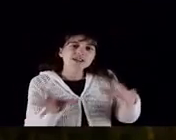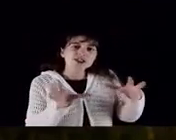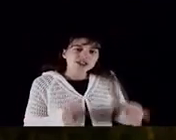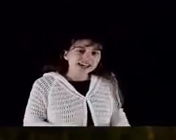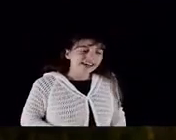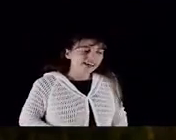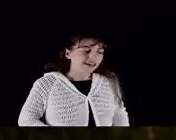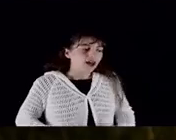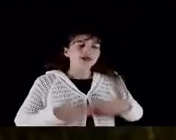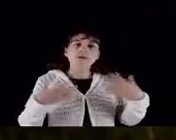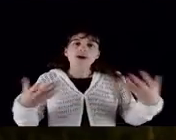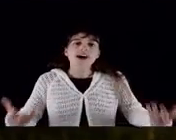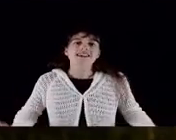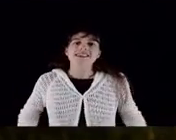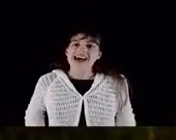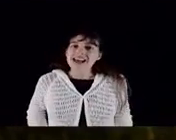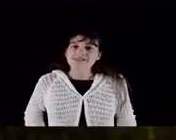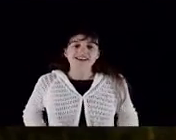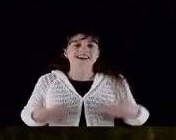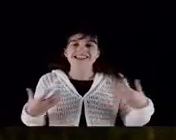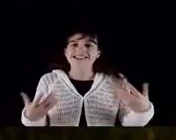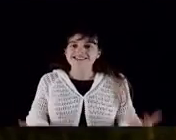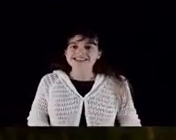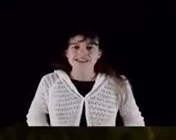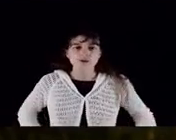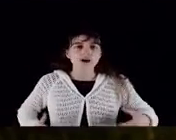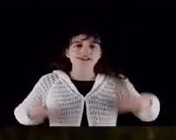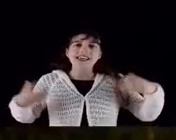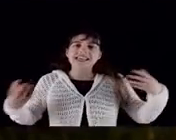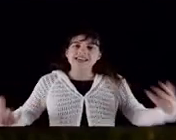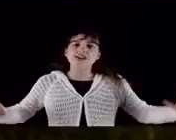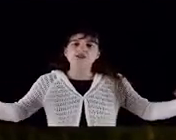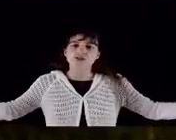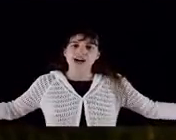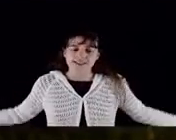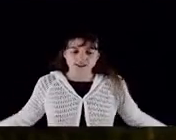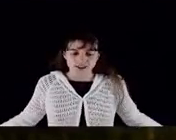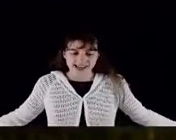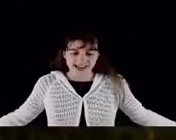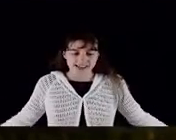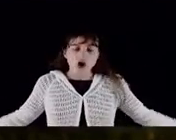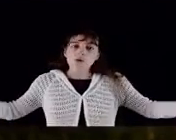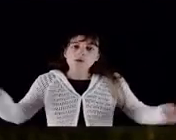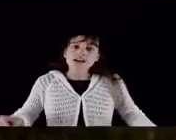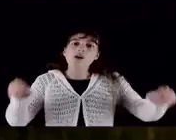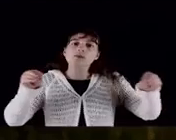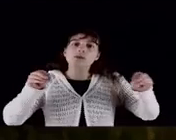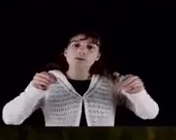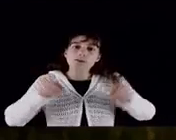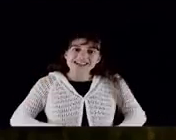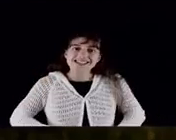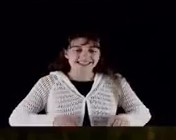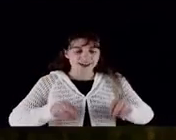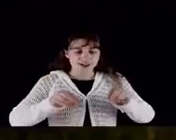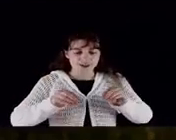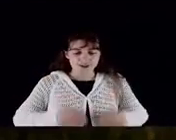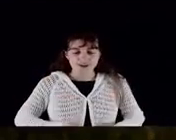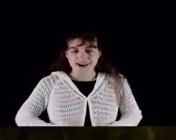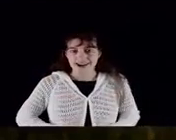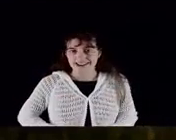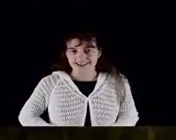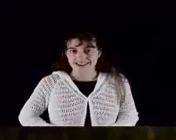we share through our life and our existence what the character of Christ looks like, we are more precious